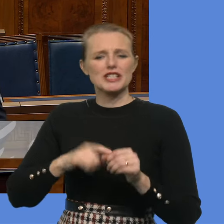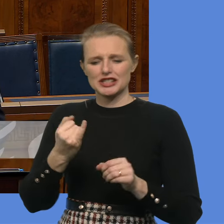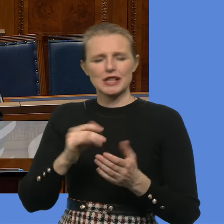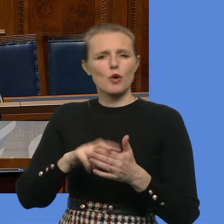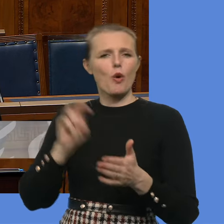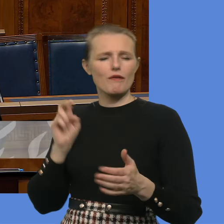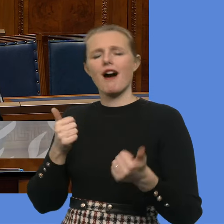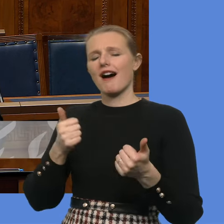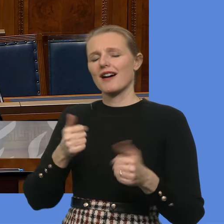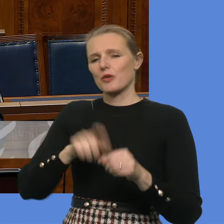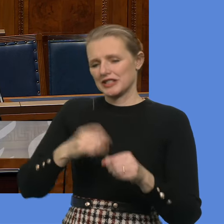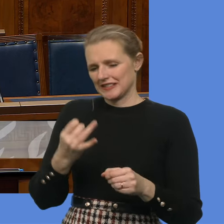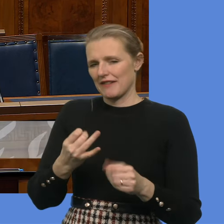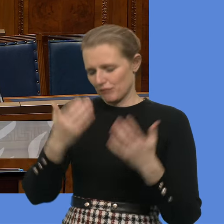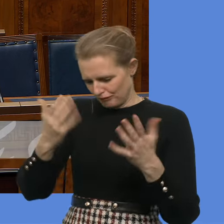over.